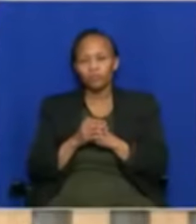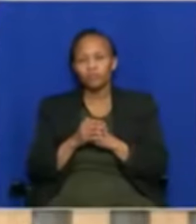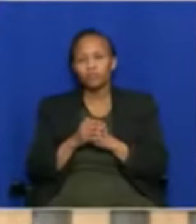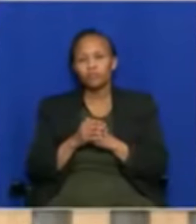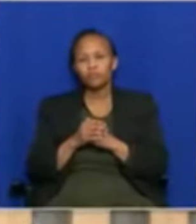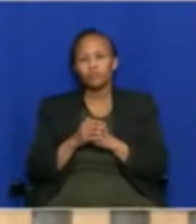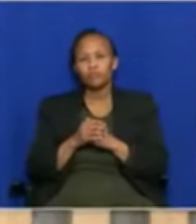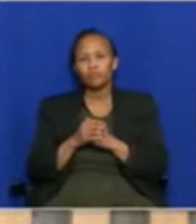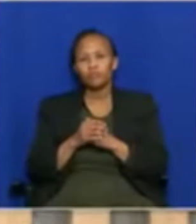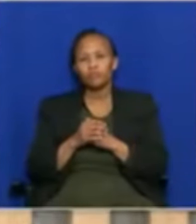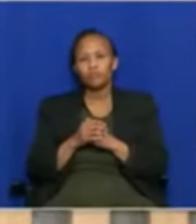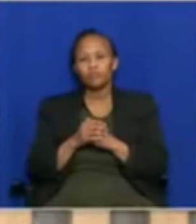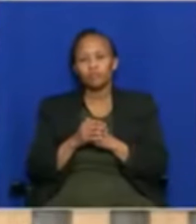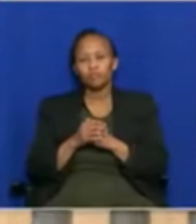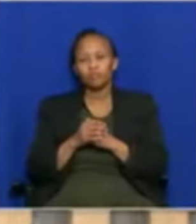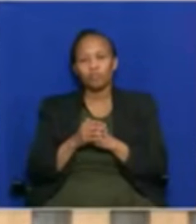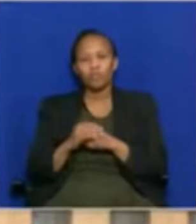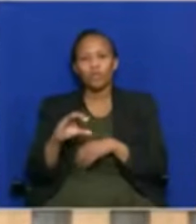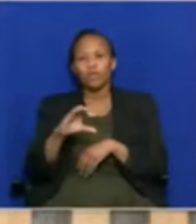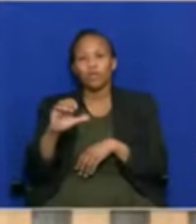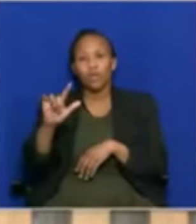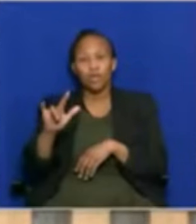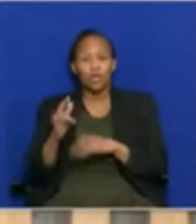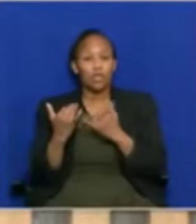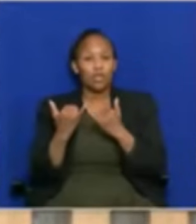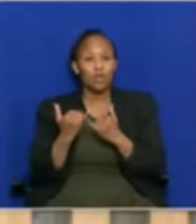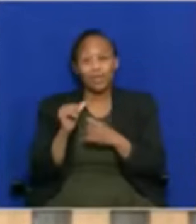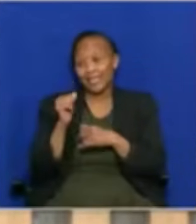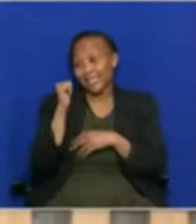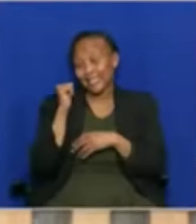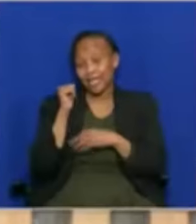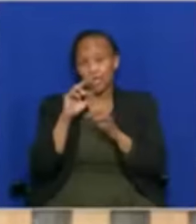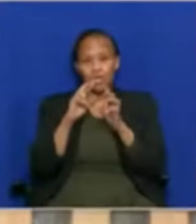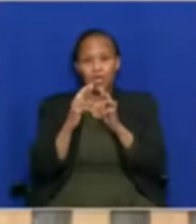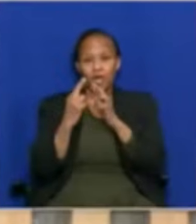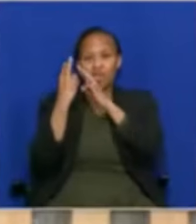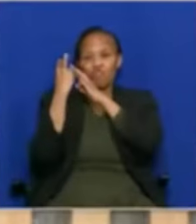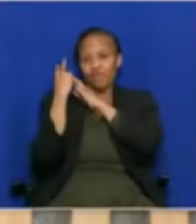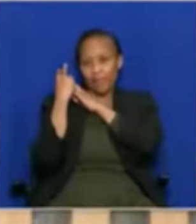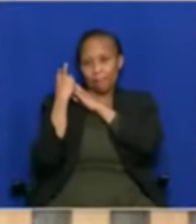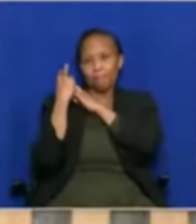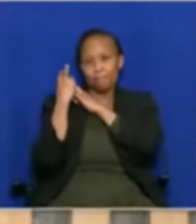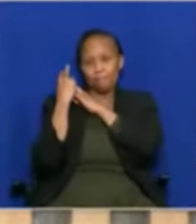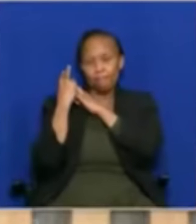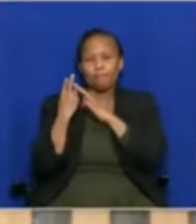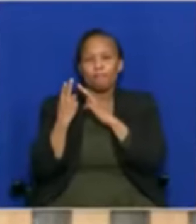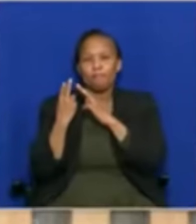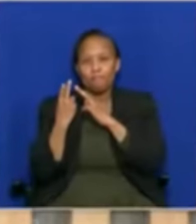just a recap from yesterday. You recall that our exercise